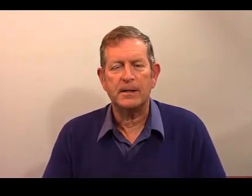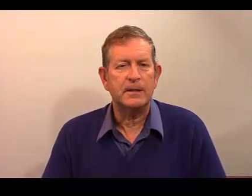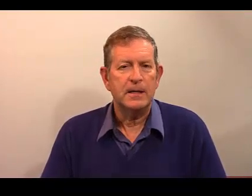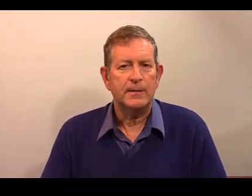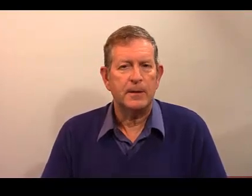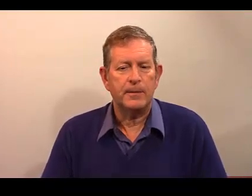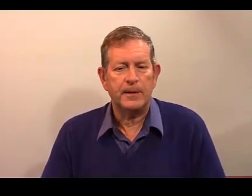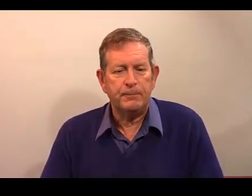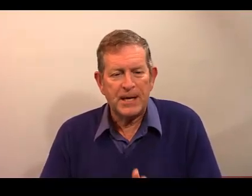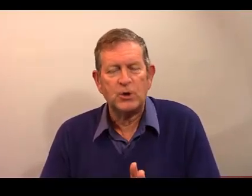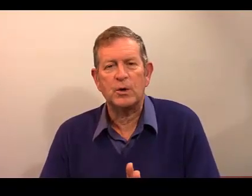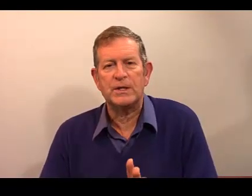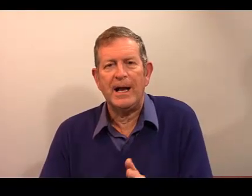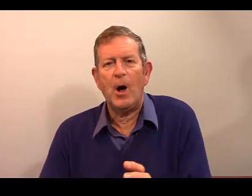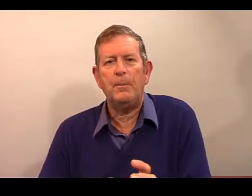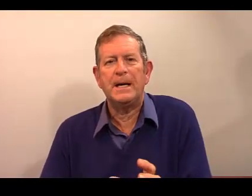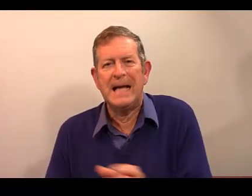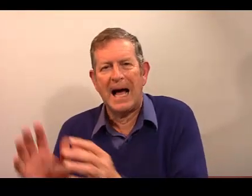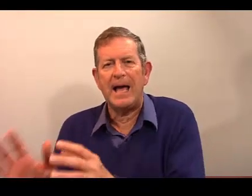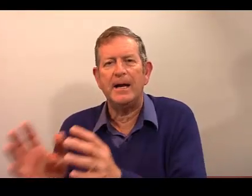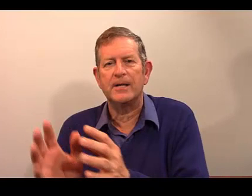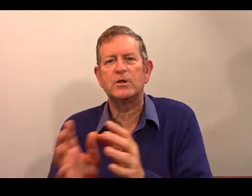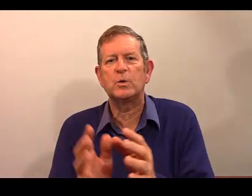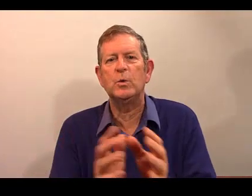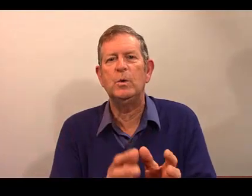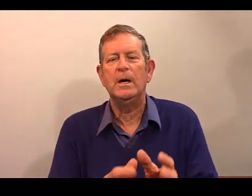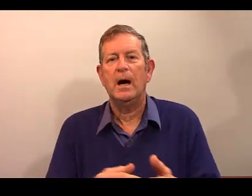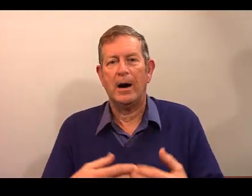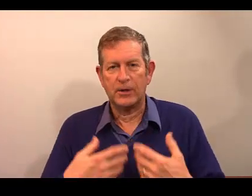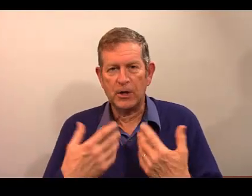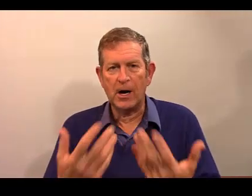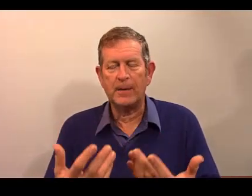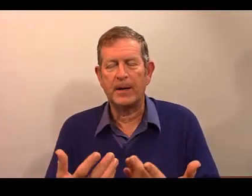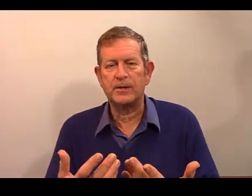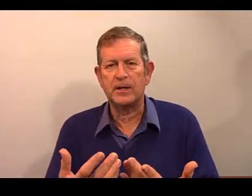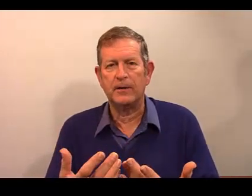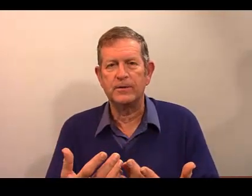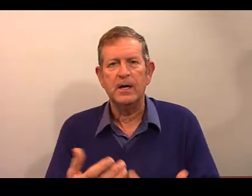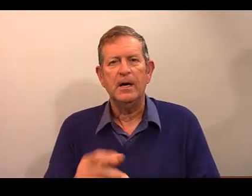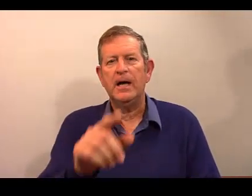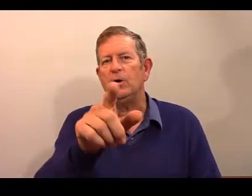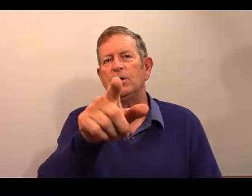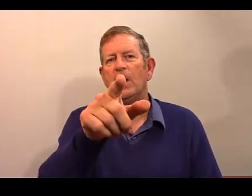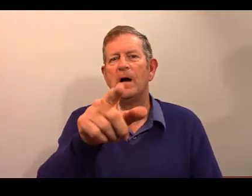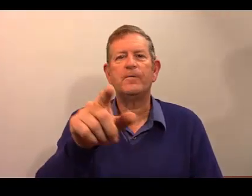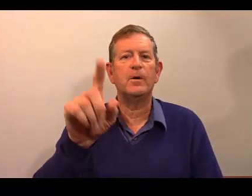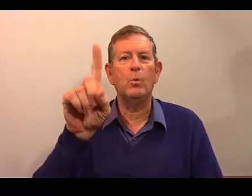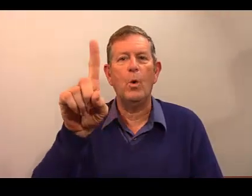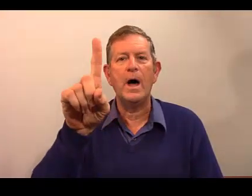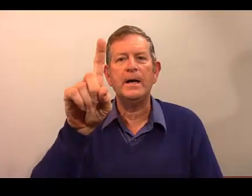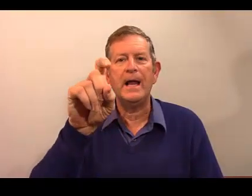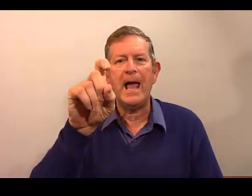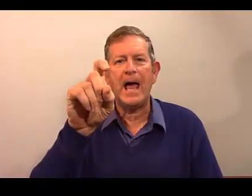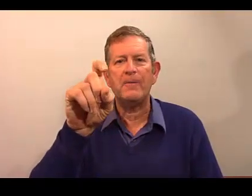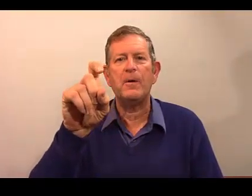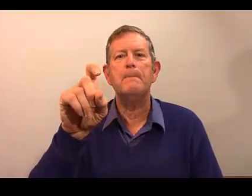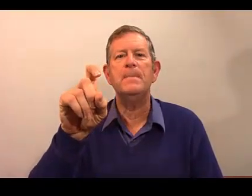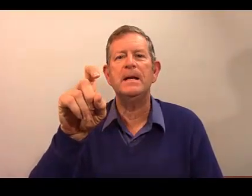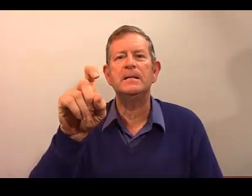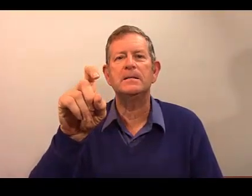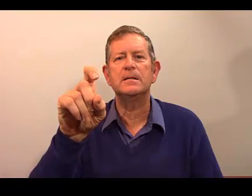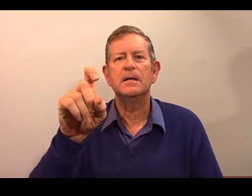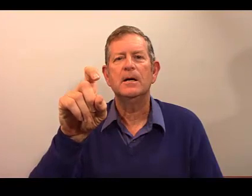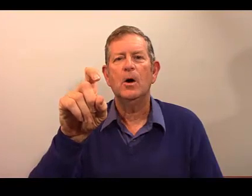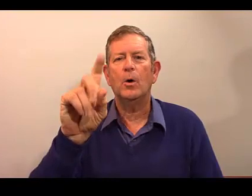talk, the pictures that help guide us through our talk about ourselves. And you'll talk for